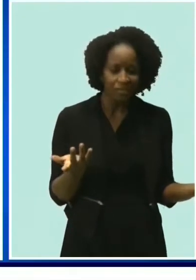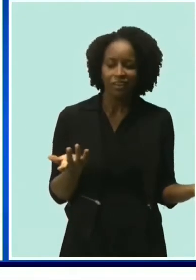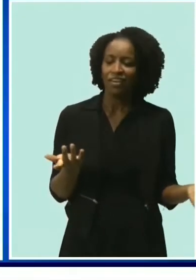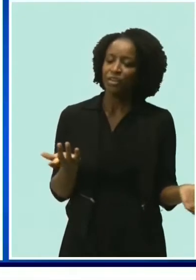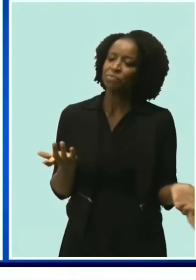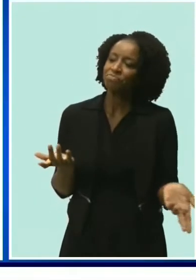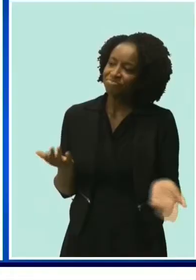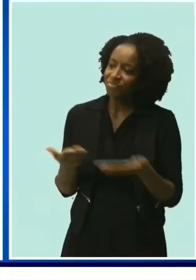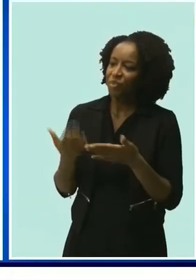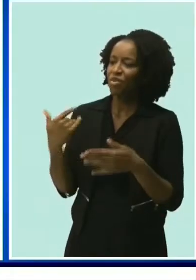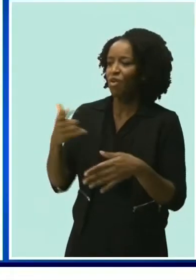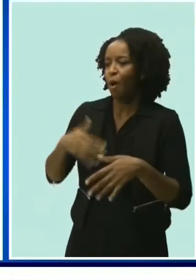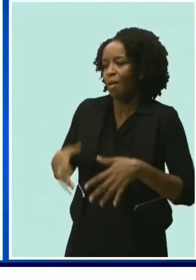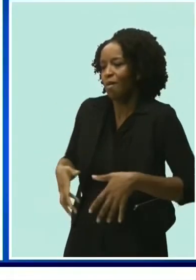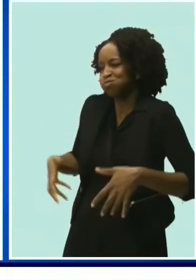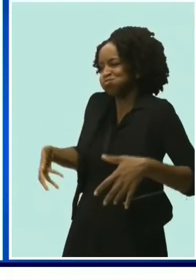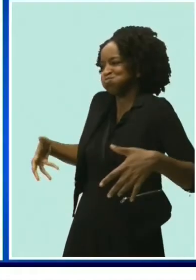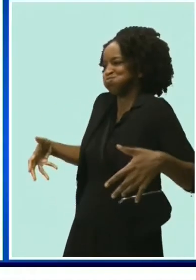time.